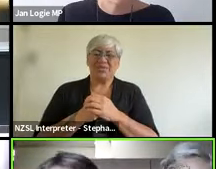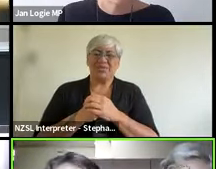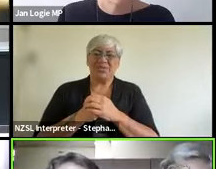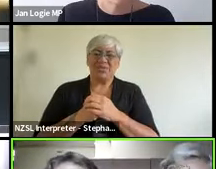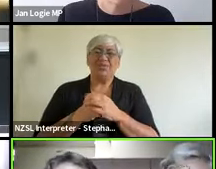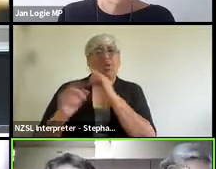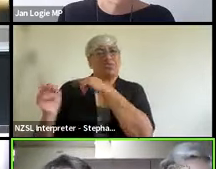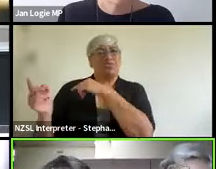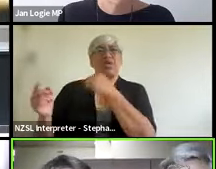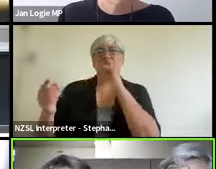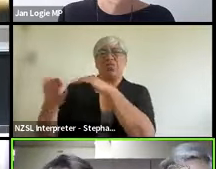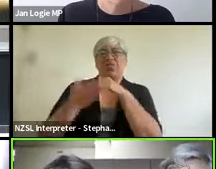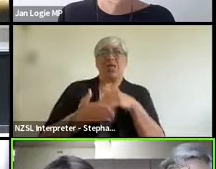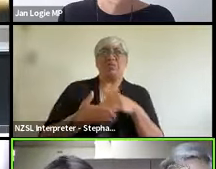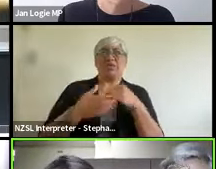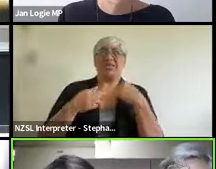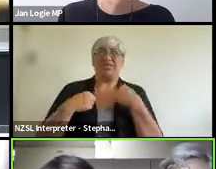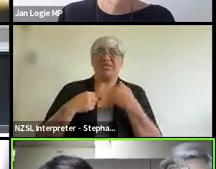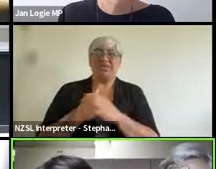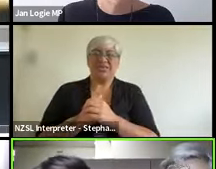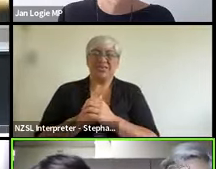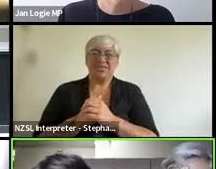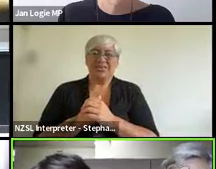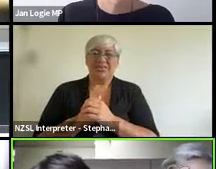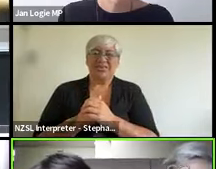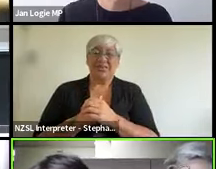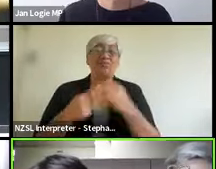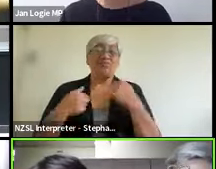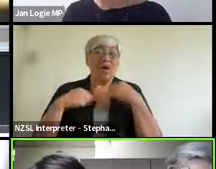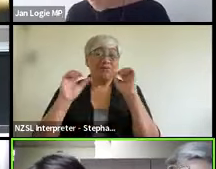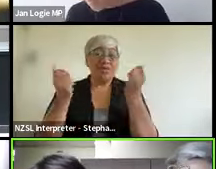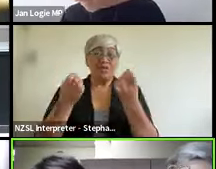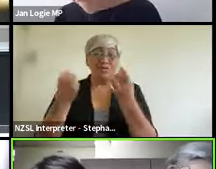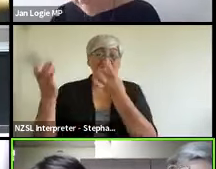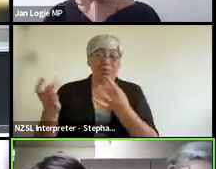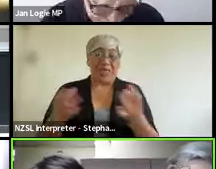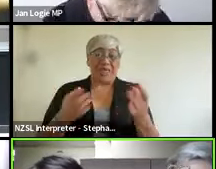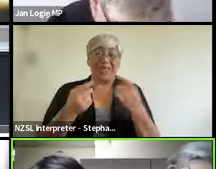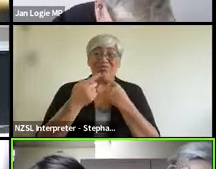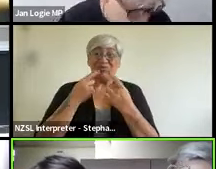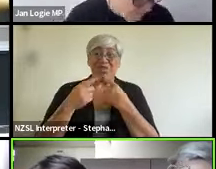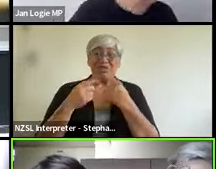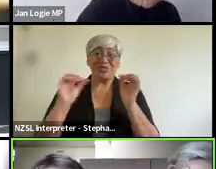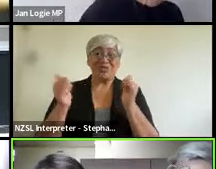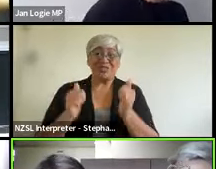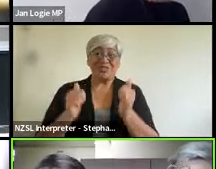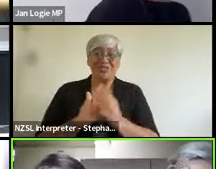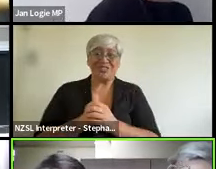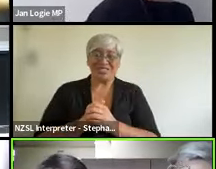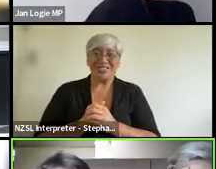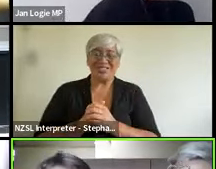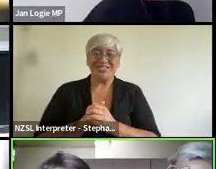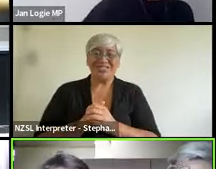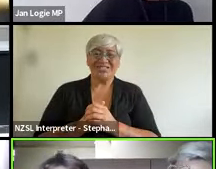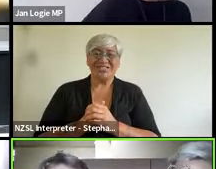understanding me. I have prepared a